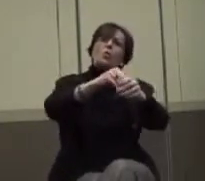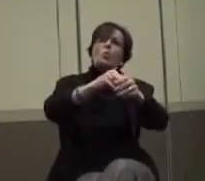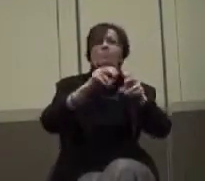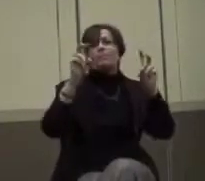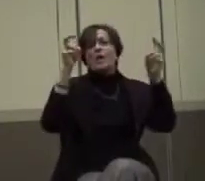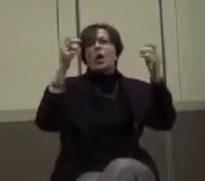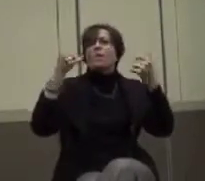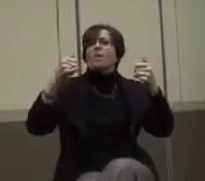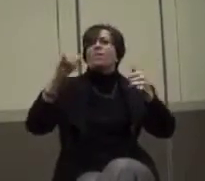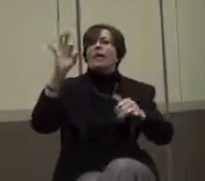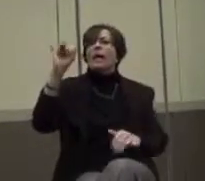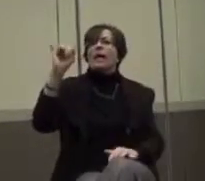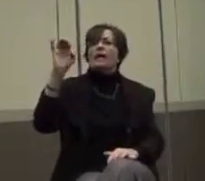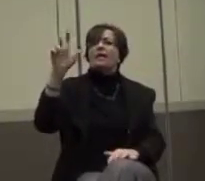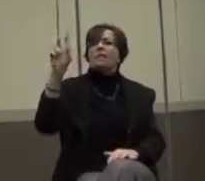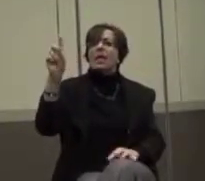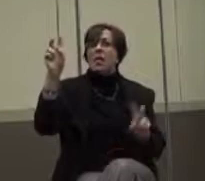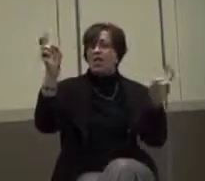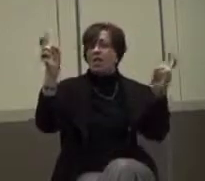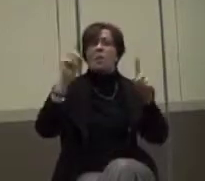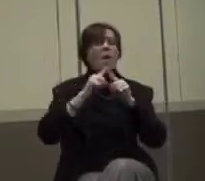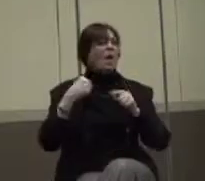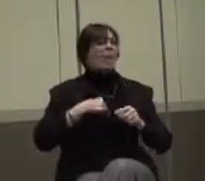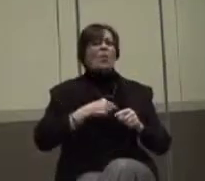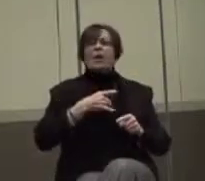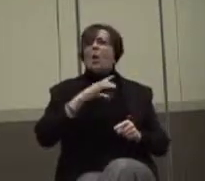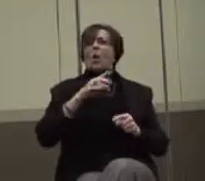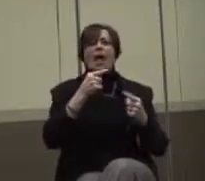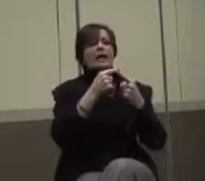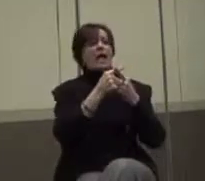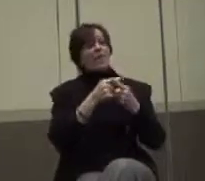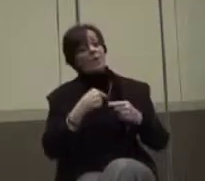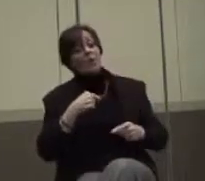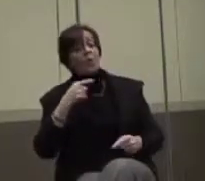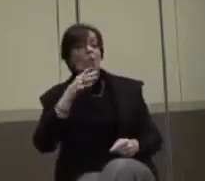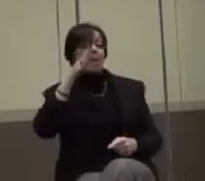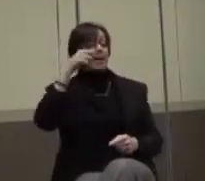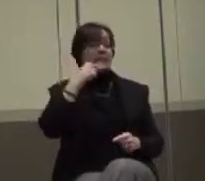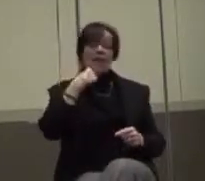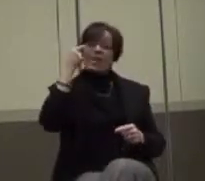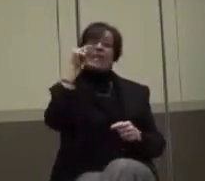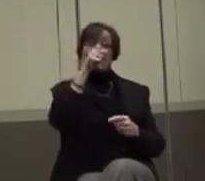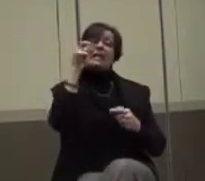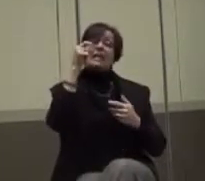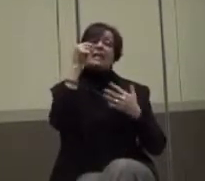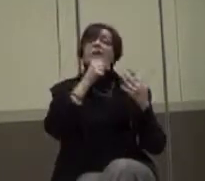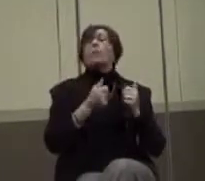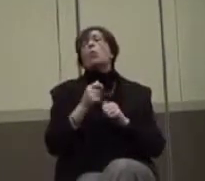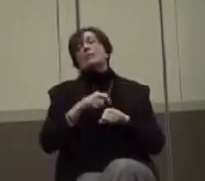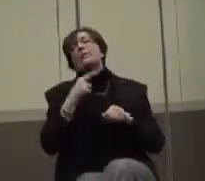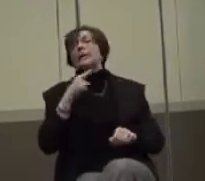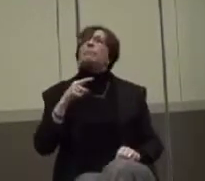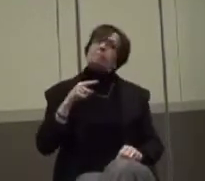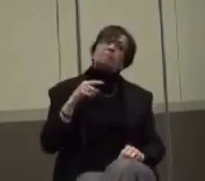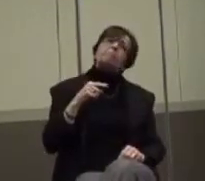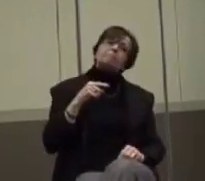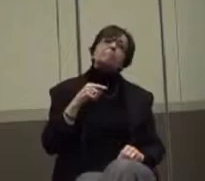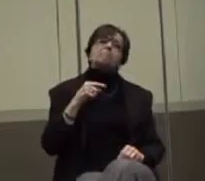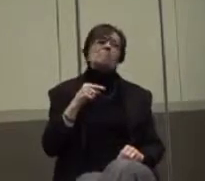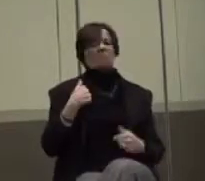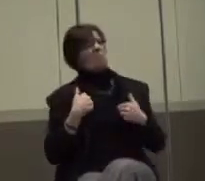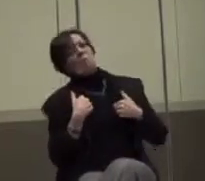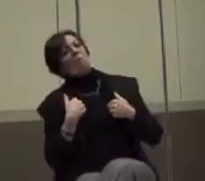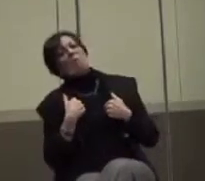like conflict. So when mom and dad say, well, I think he needs it, most of us aren't going to go, well, I don't think so.